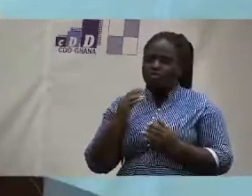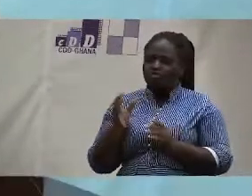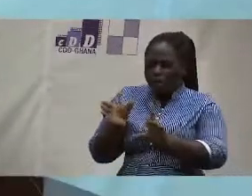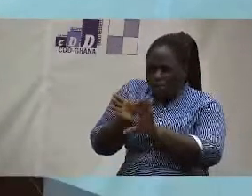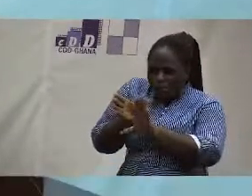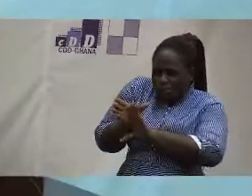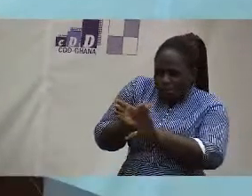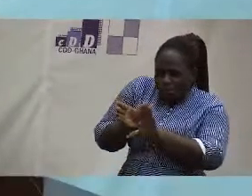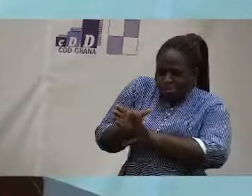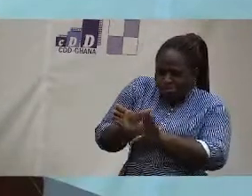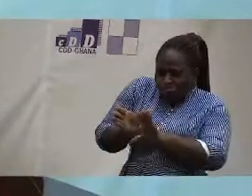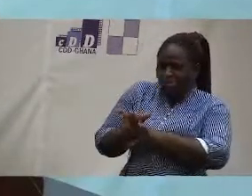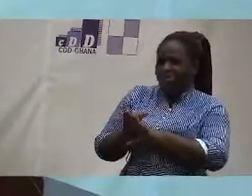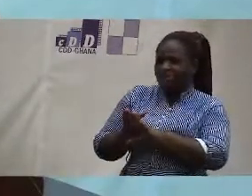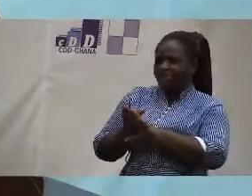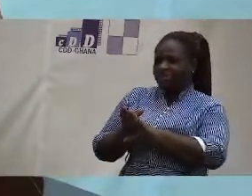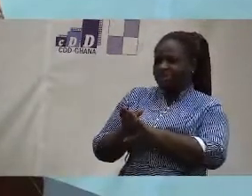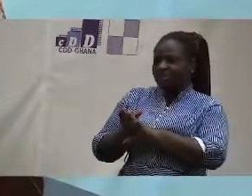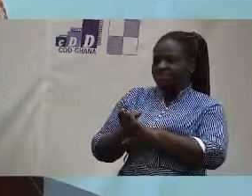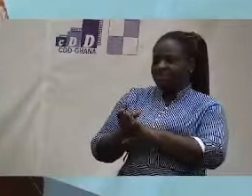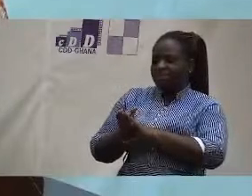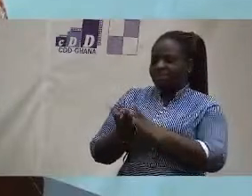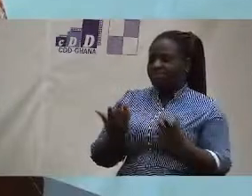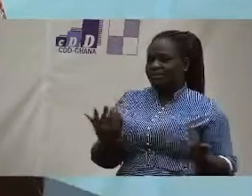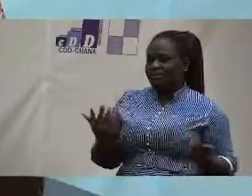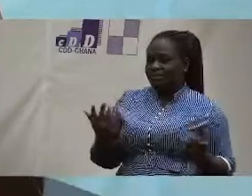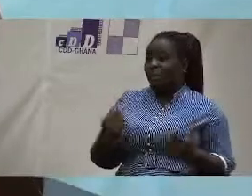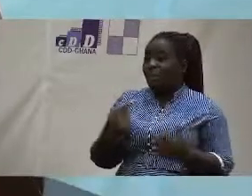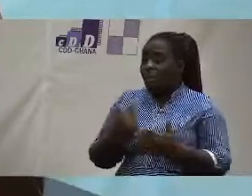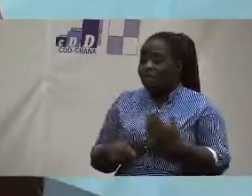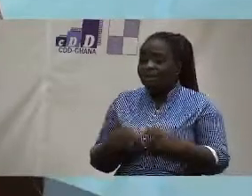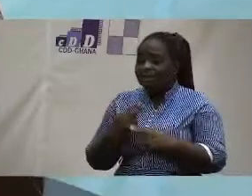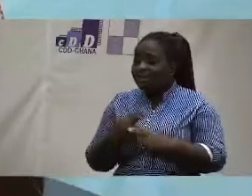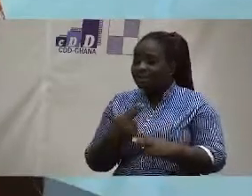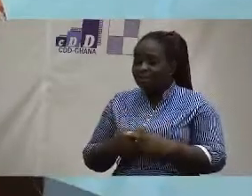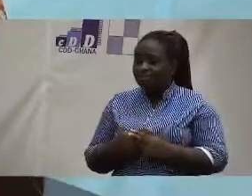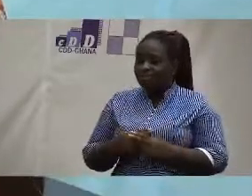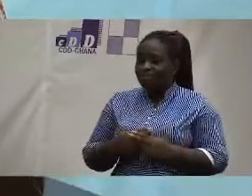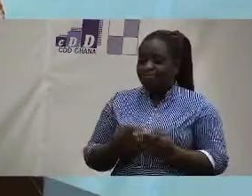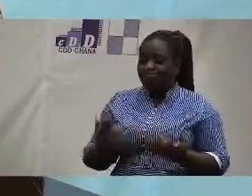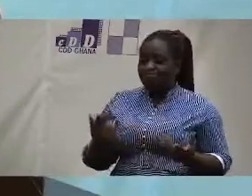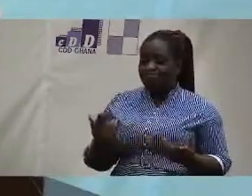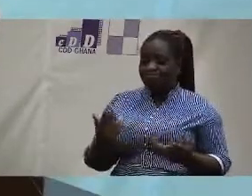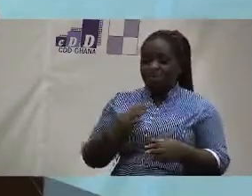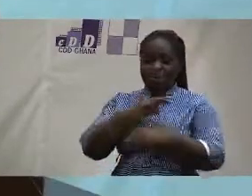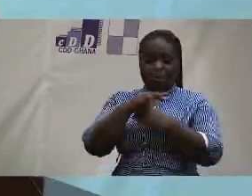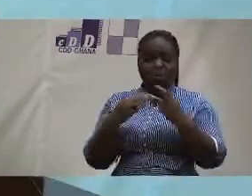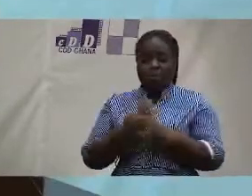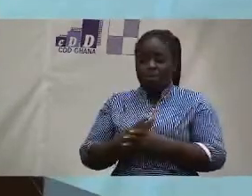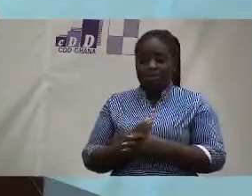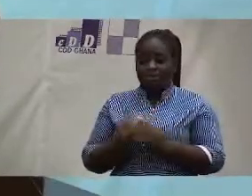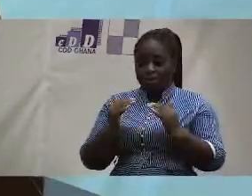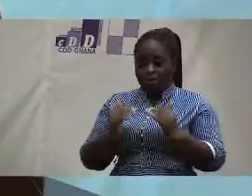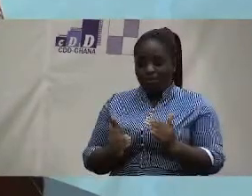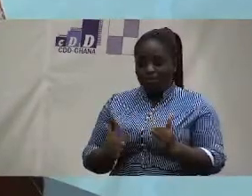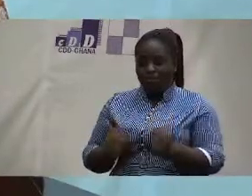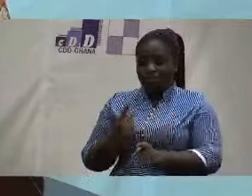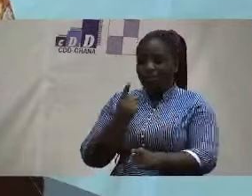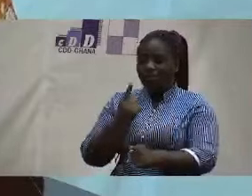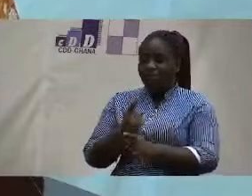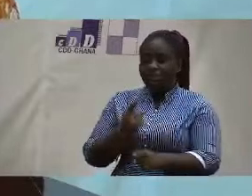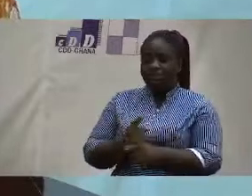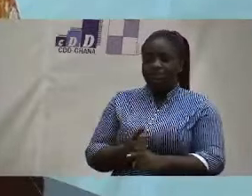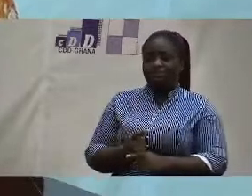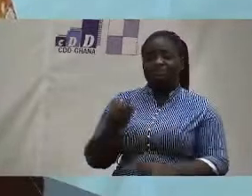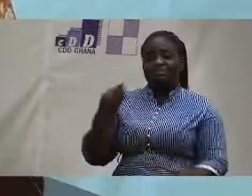push, organize resistance in what they call to the remnants of the old world order